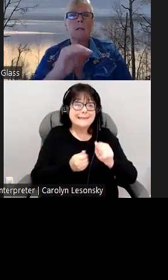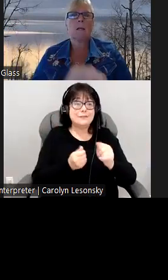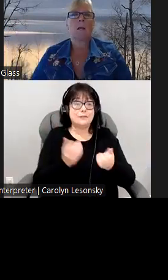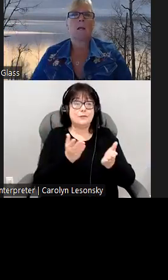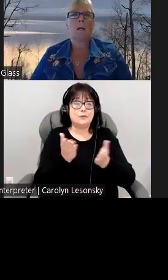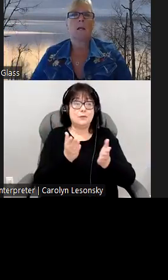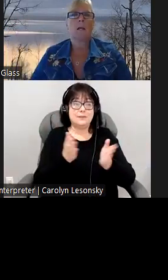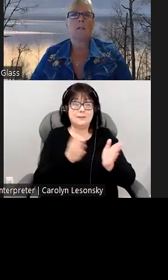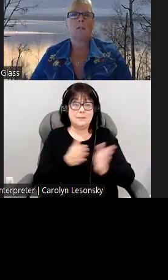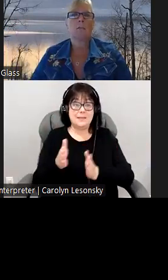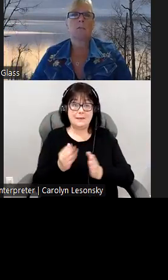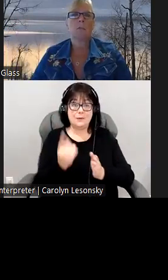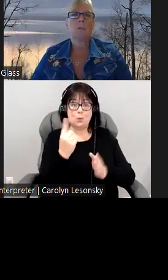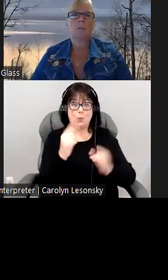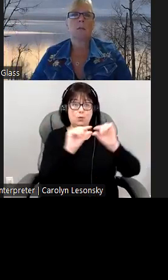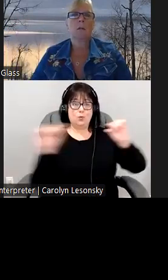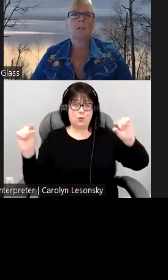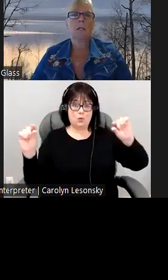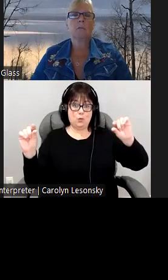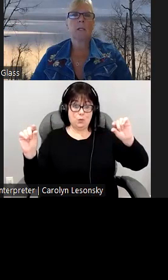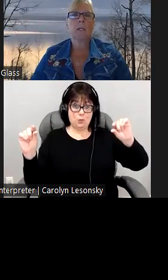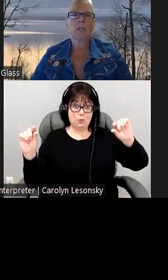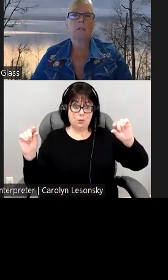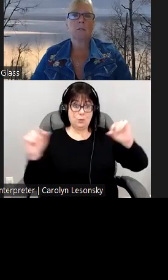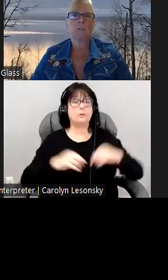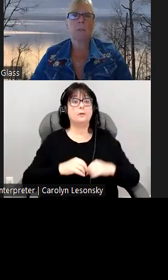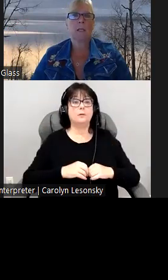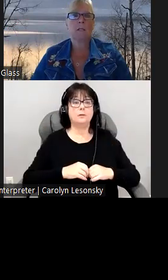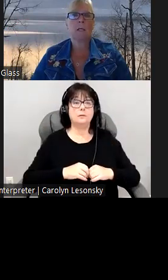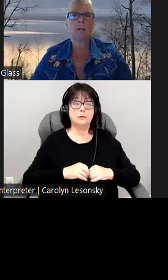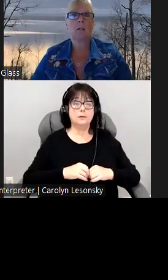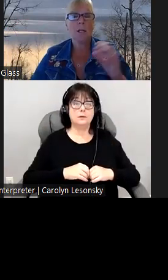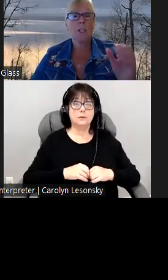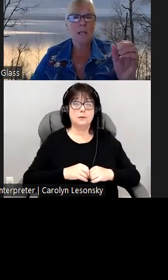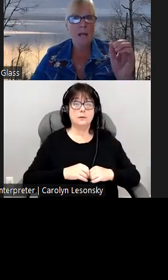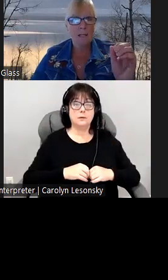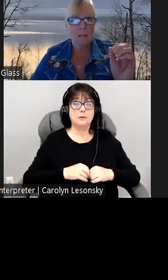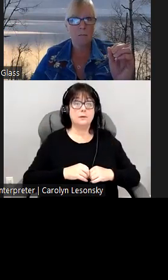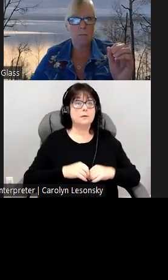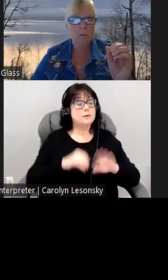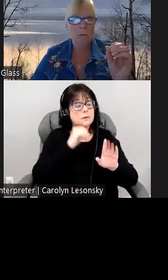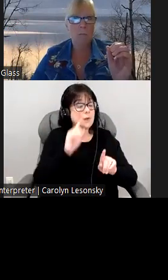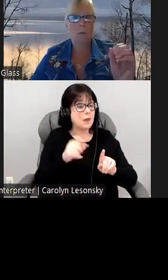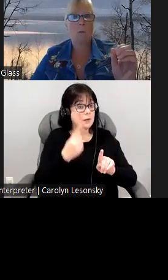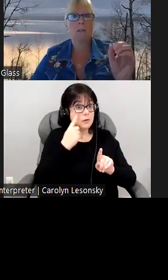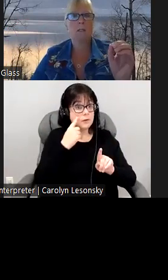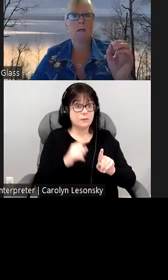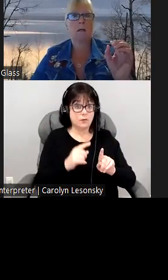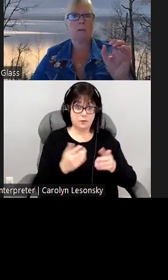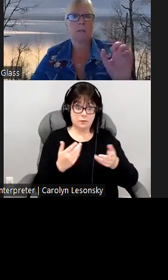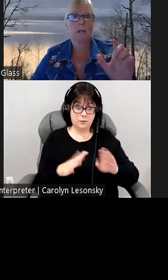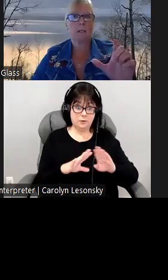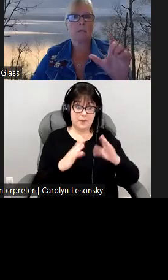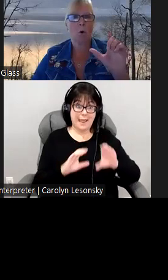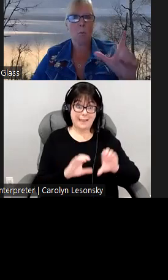and it shows all the data related to the service plans that are not just active, but ones that